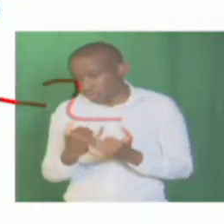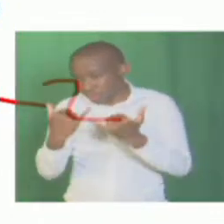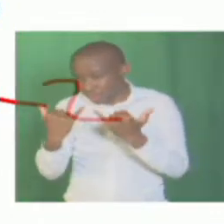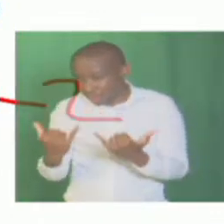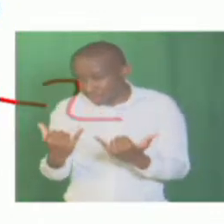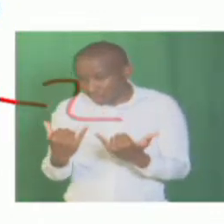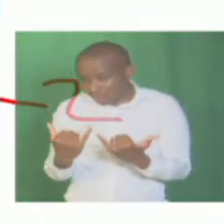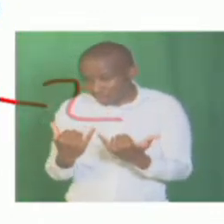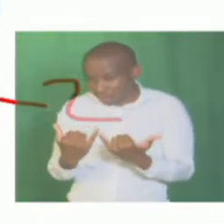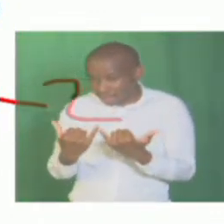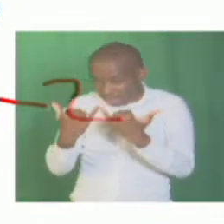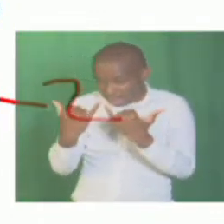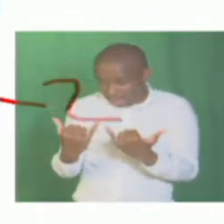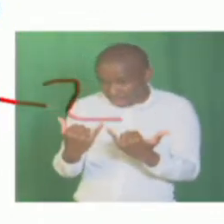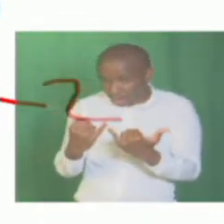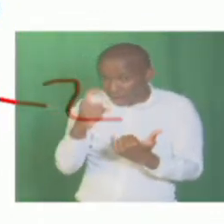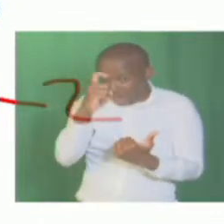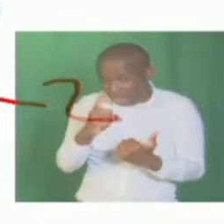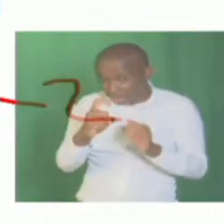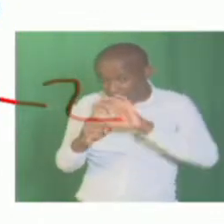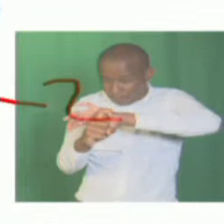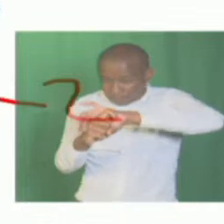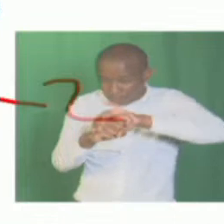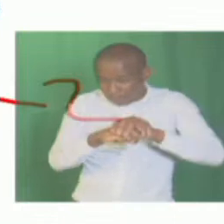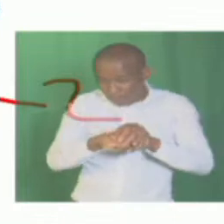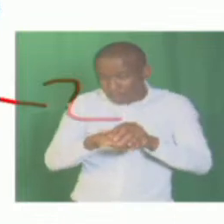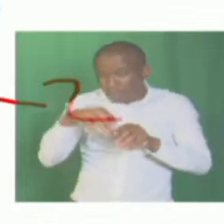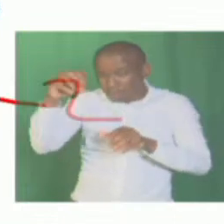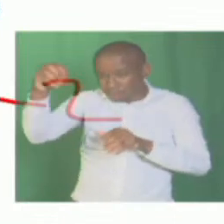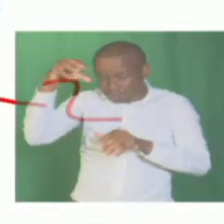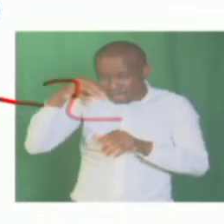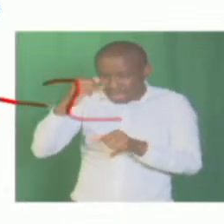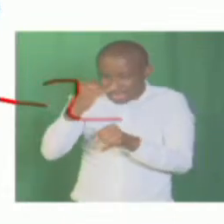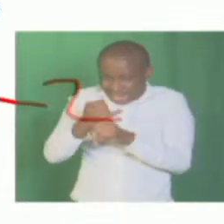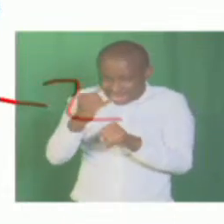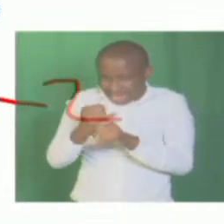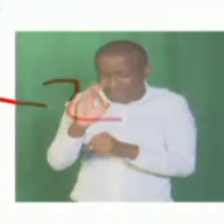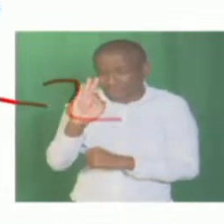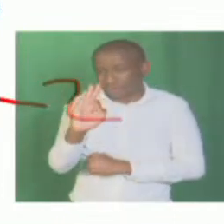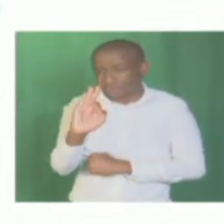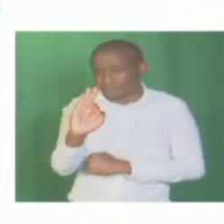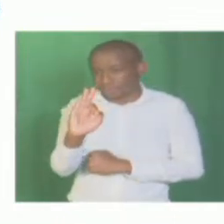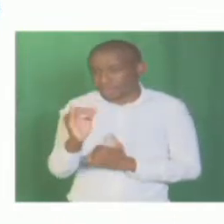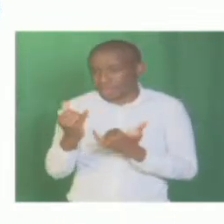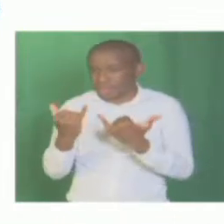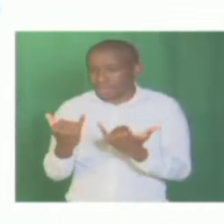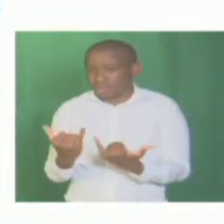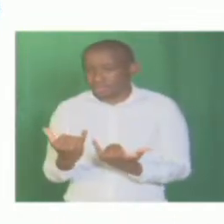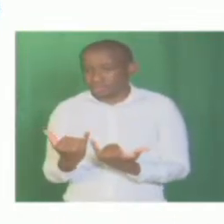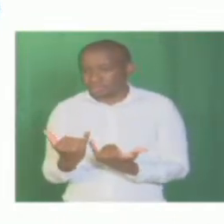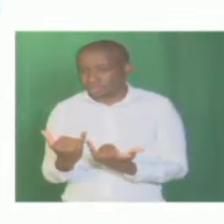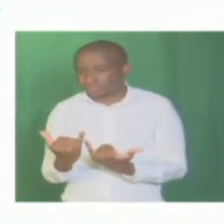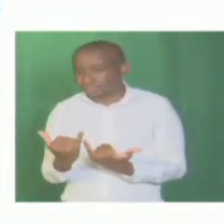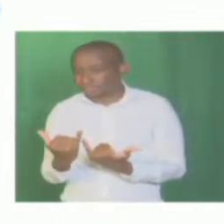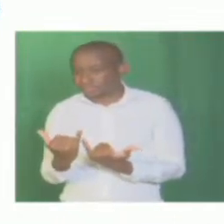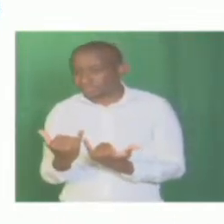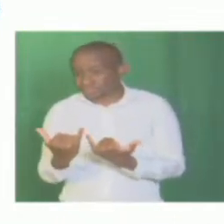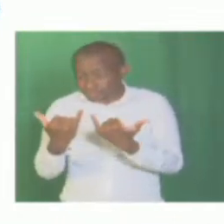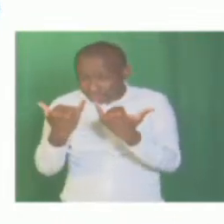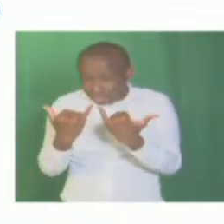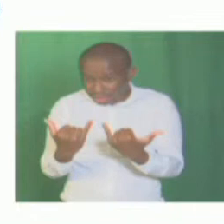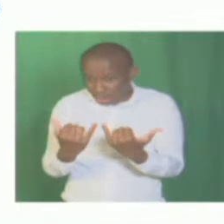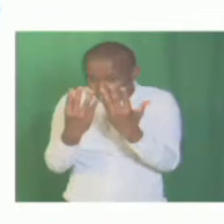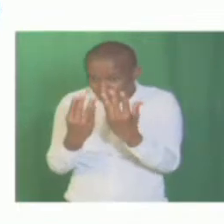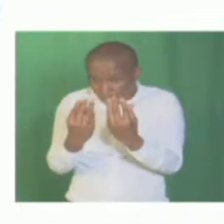minus 2. Now the x has been substituted by the inner function. So then we then simplify